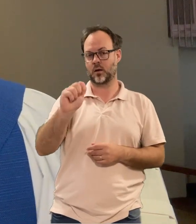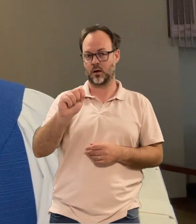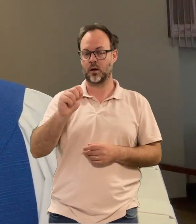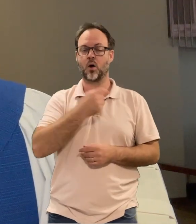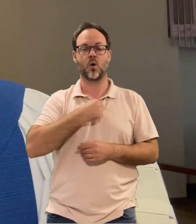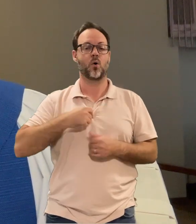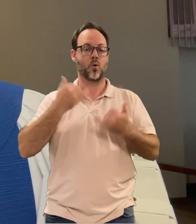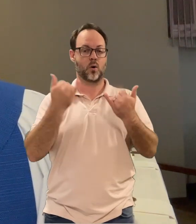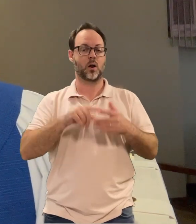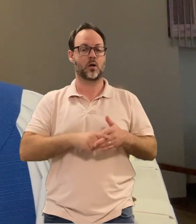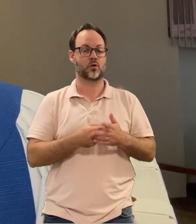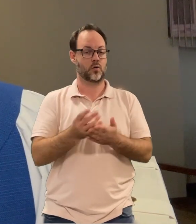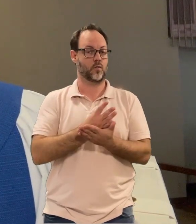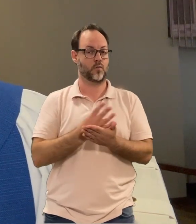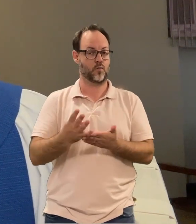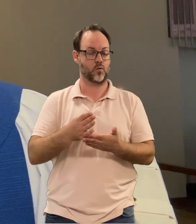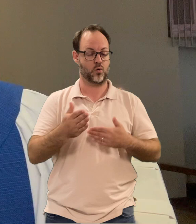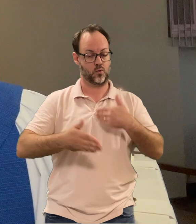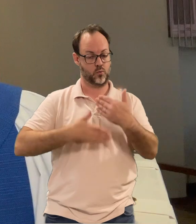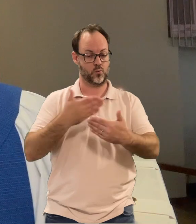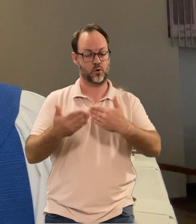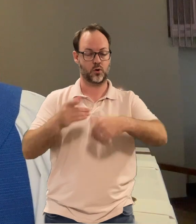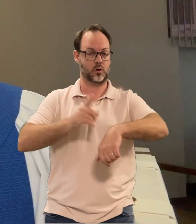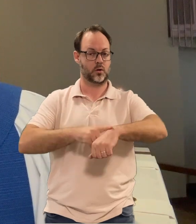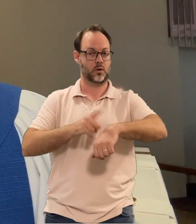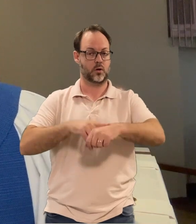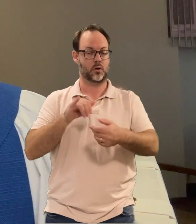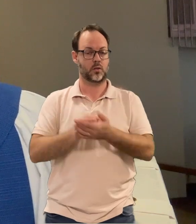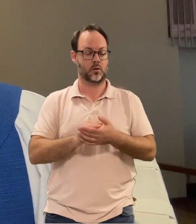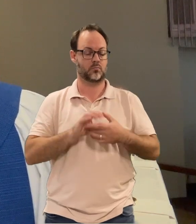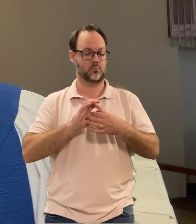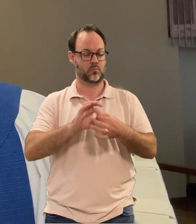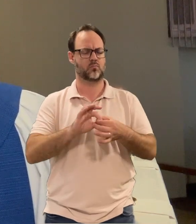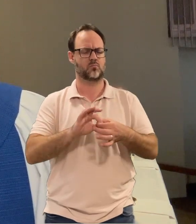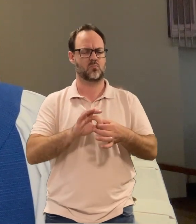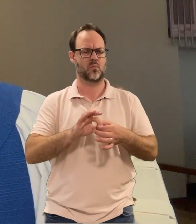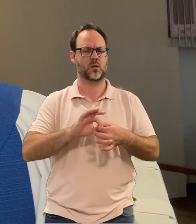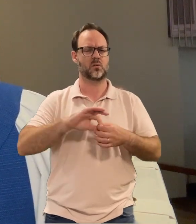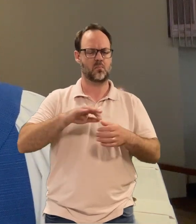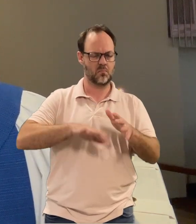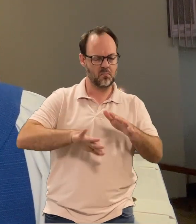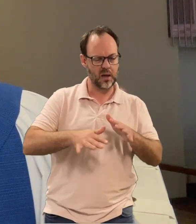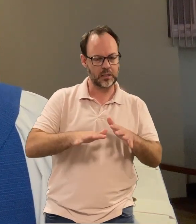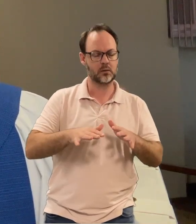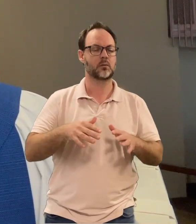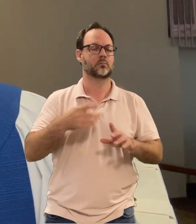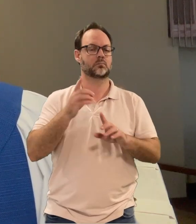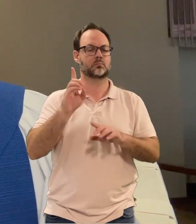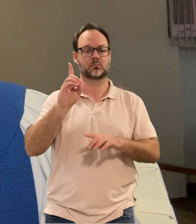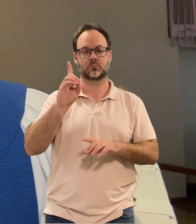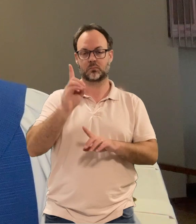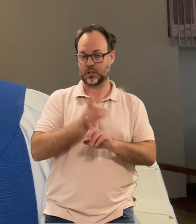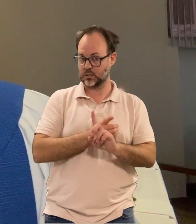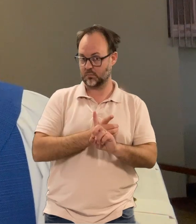Sunday in Advent. We are now beginning a four-week preparation time that corresponds roughly